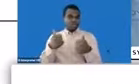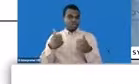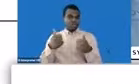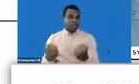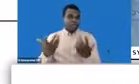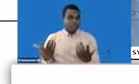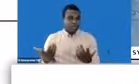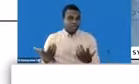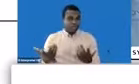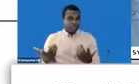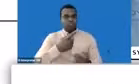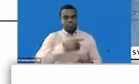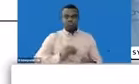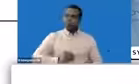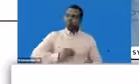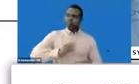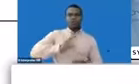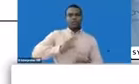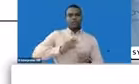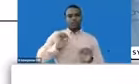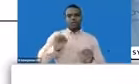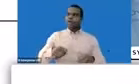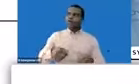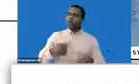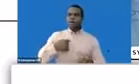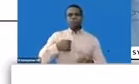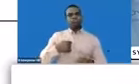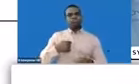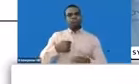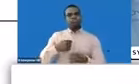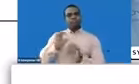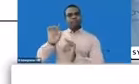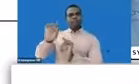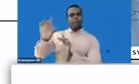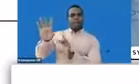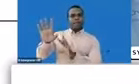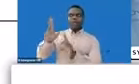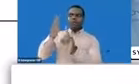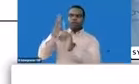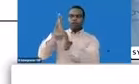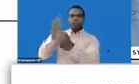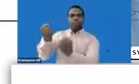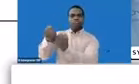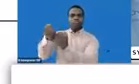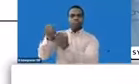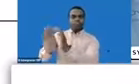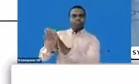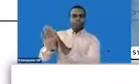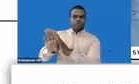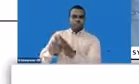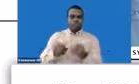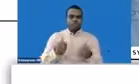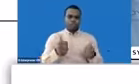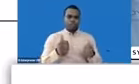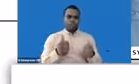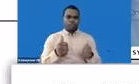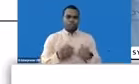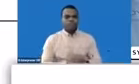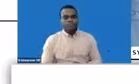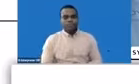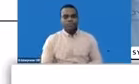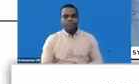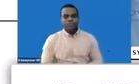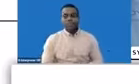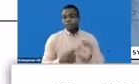feedback. Then there are some general aspects and guidance, for example, that there should be always more than one feedback